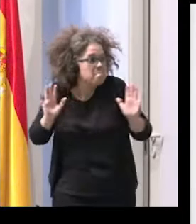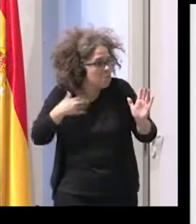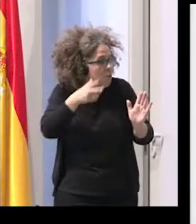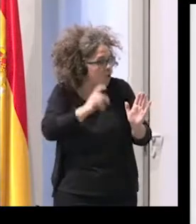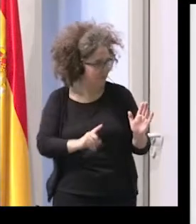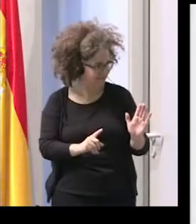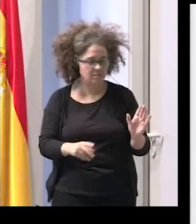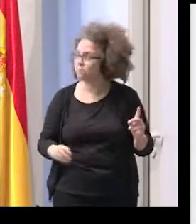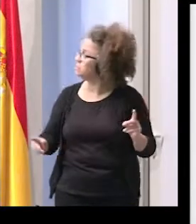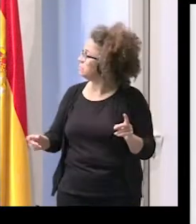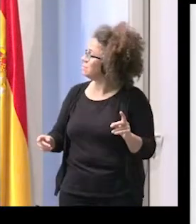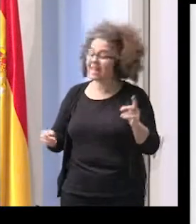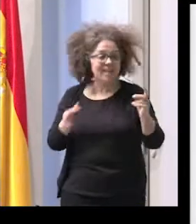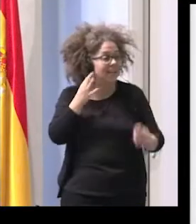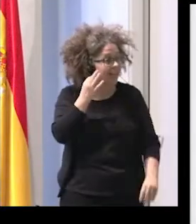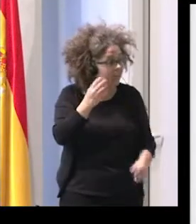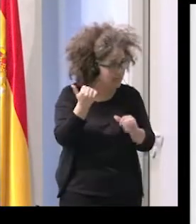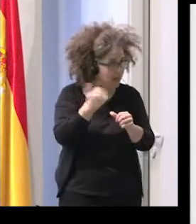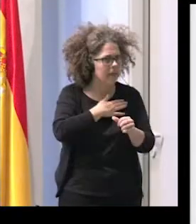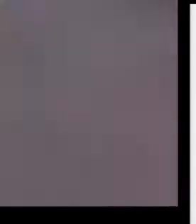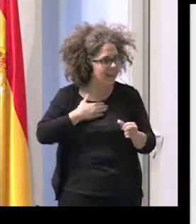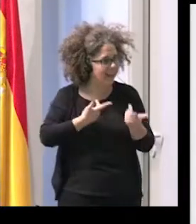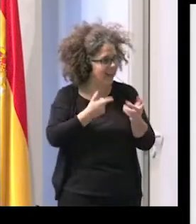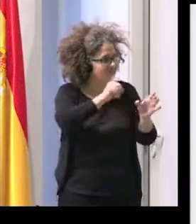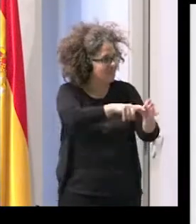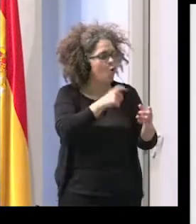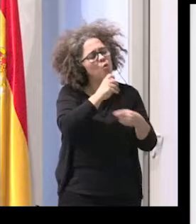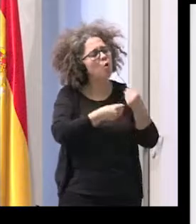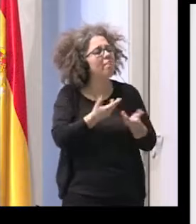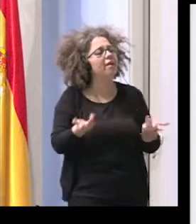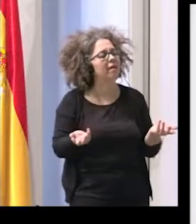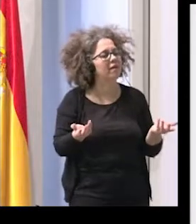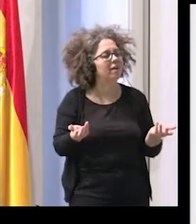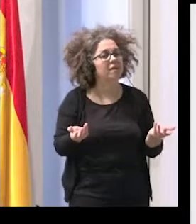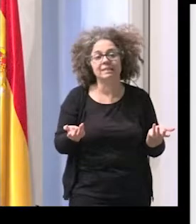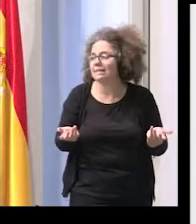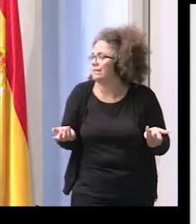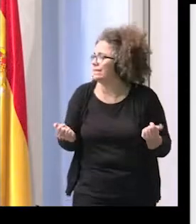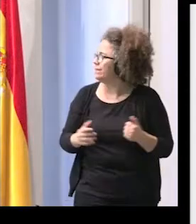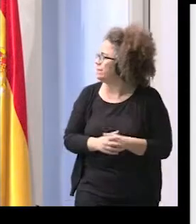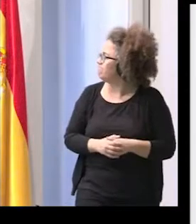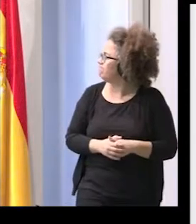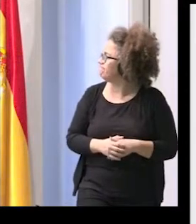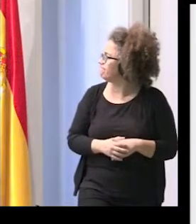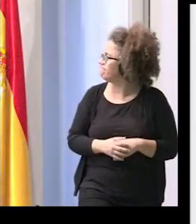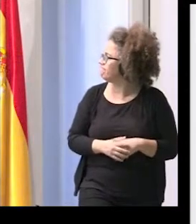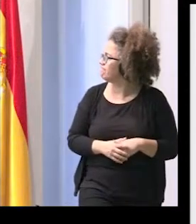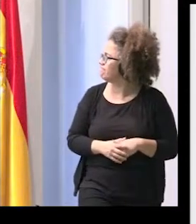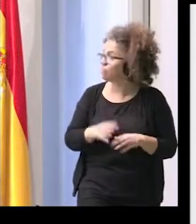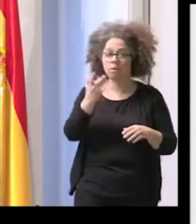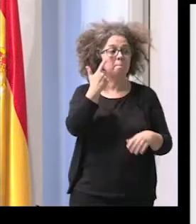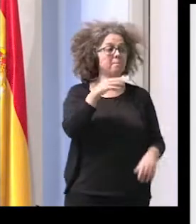here, she wants to play too. How does she get involved? She gives a quick glance and she gets involved and plays. All